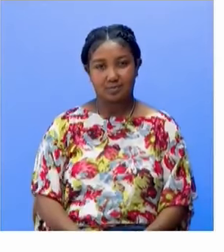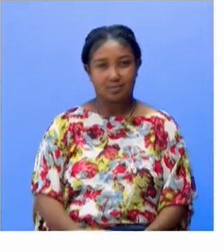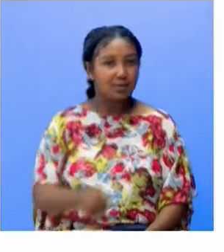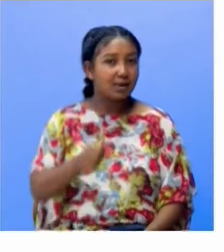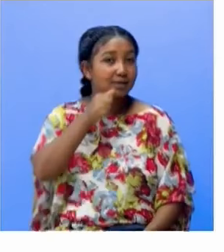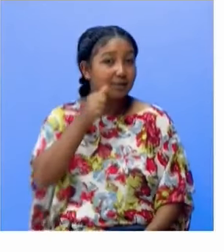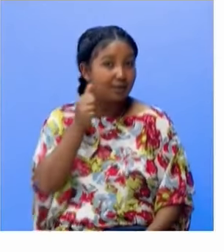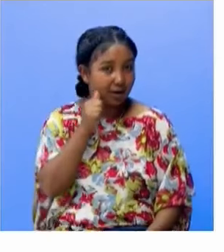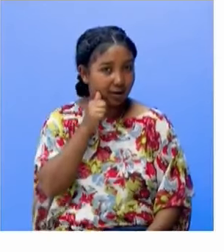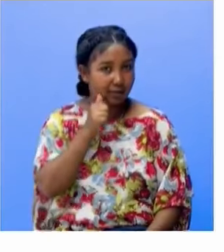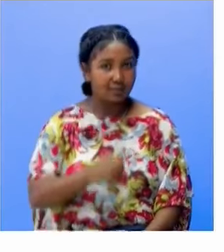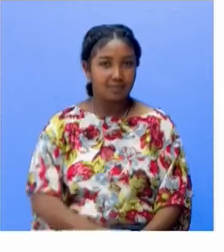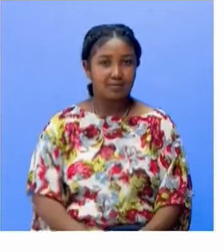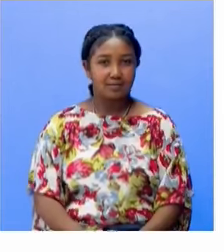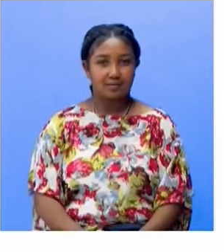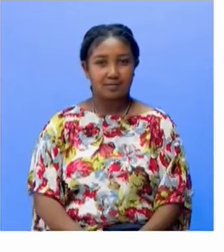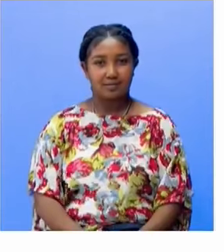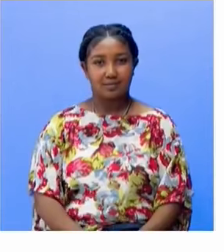yesterday.